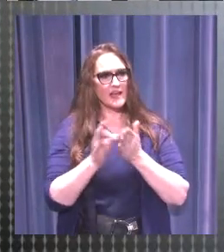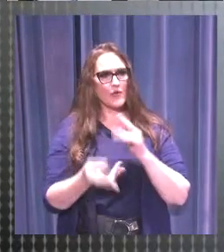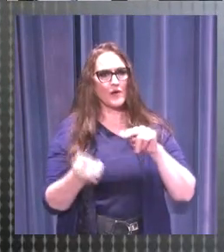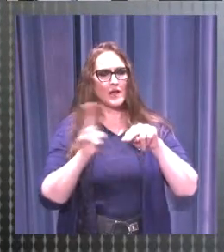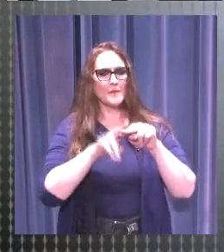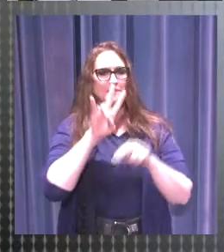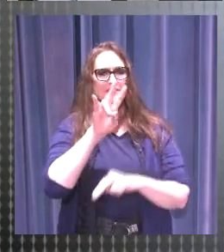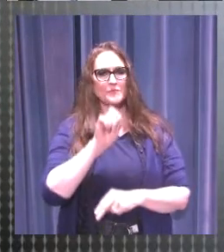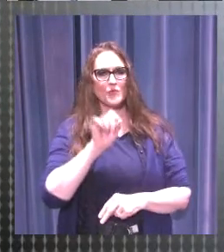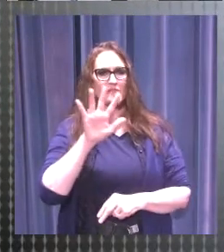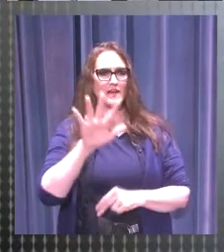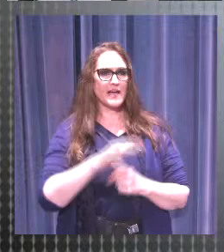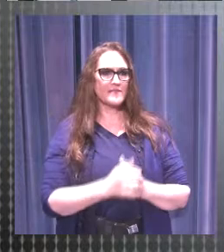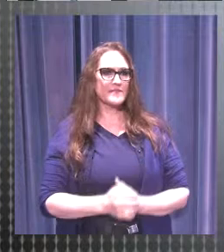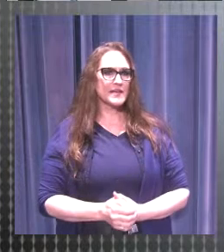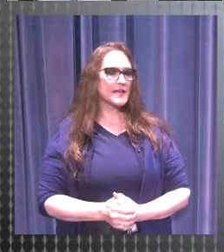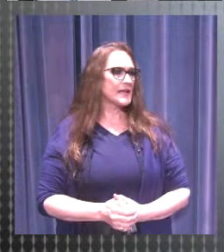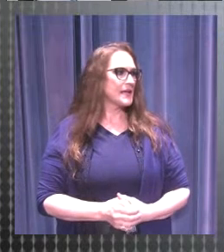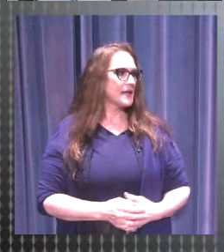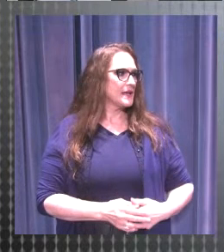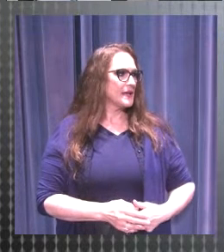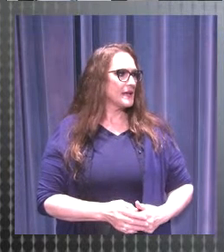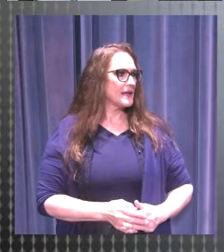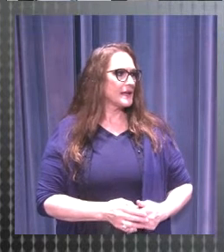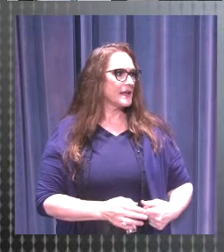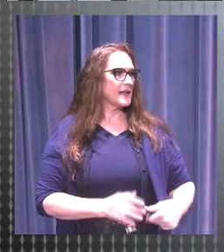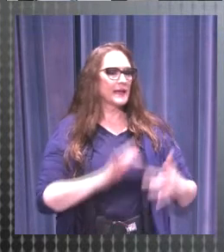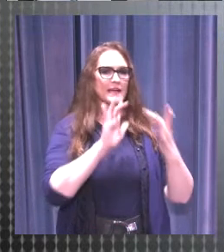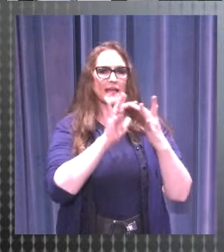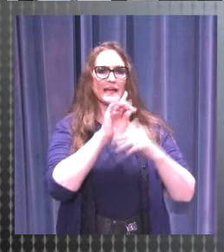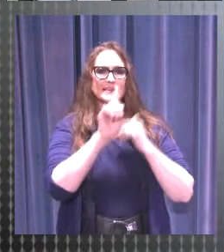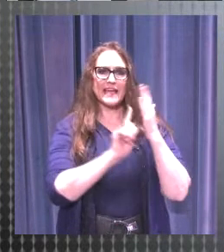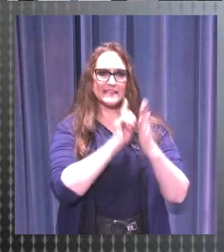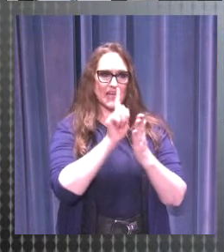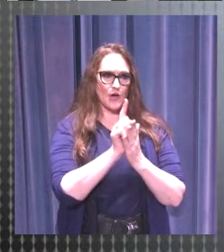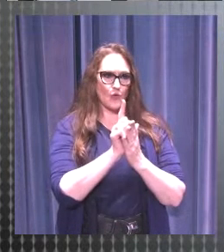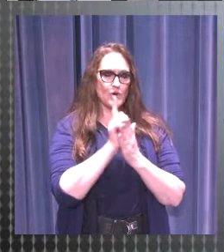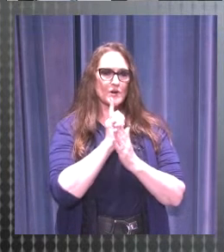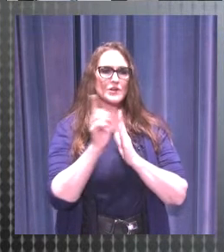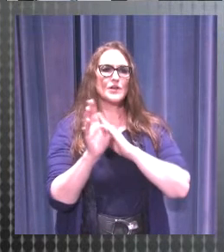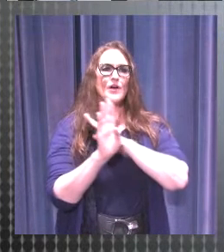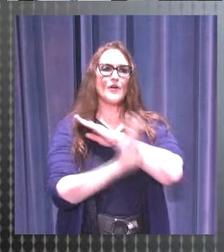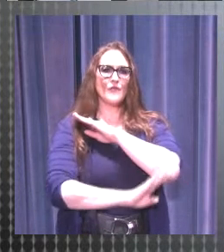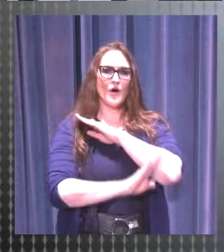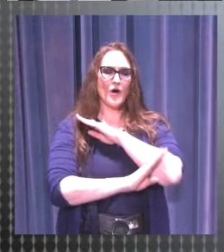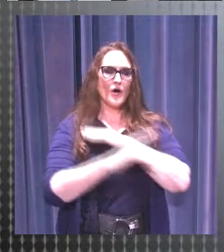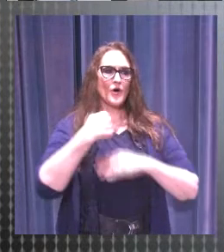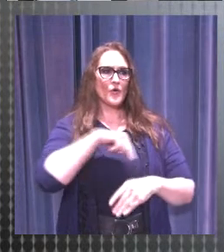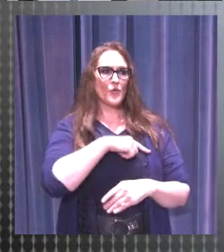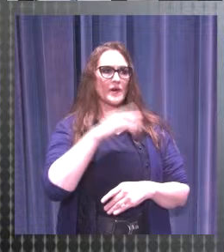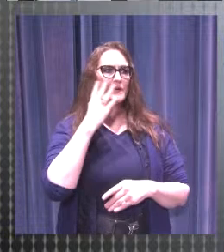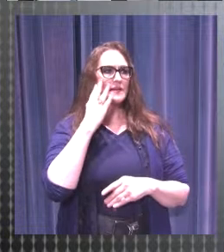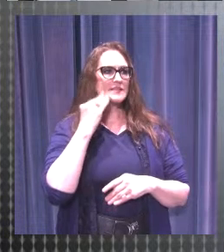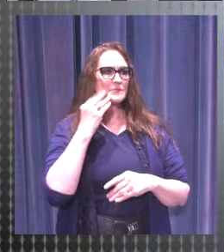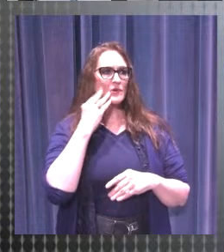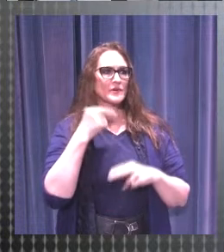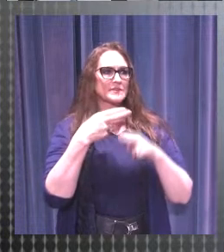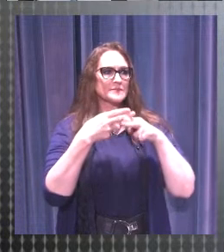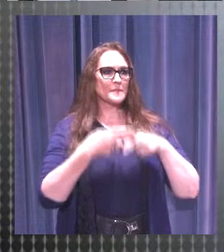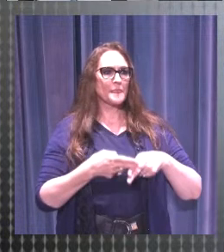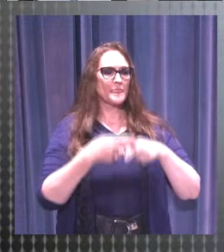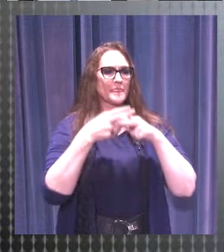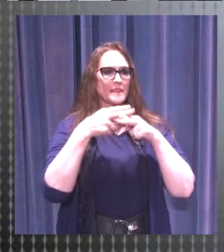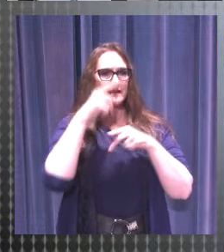7.5 in contact hours. Fall, we're experiencing what's known as a